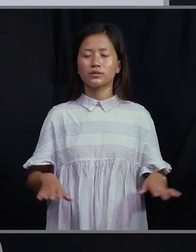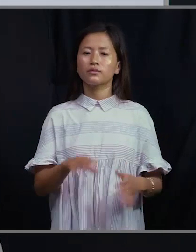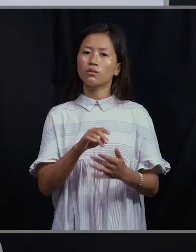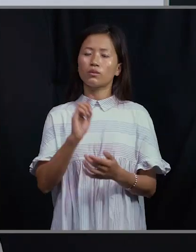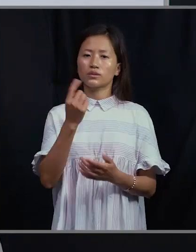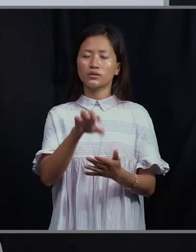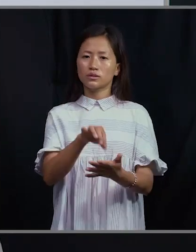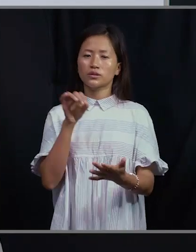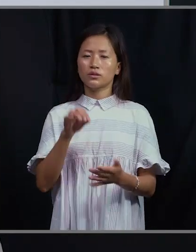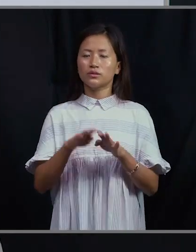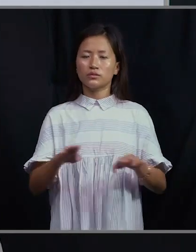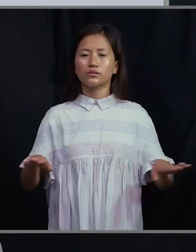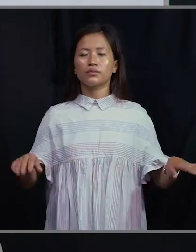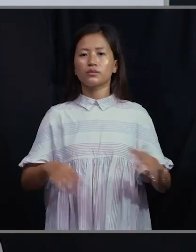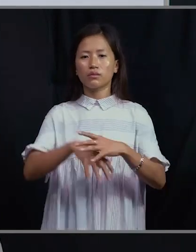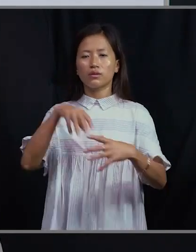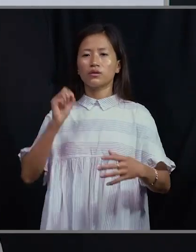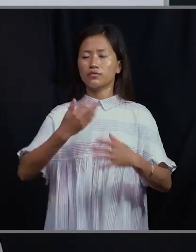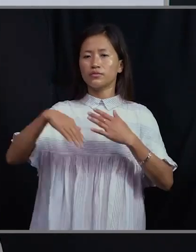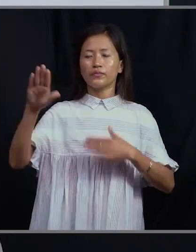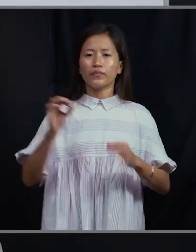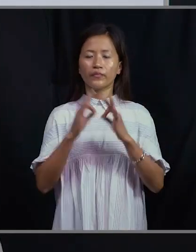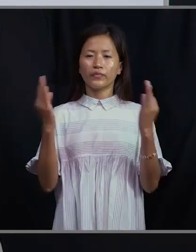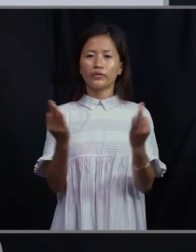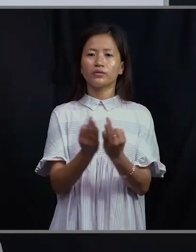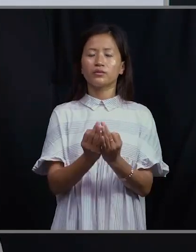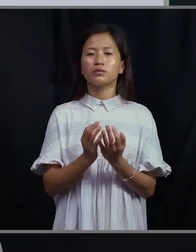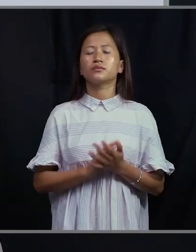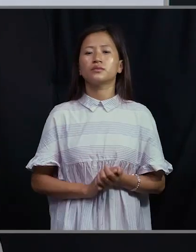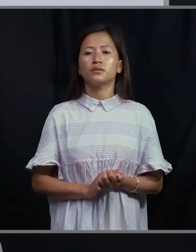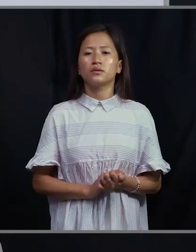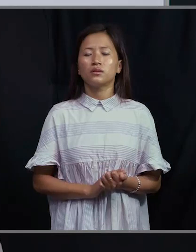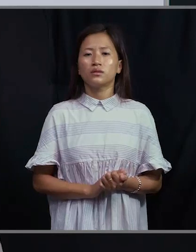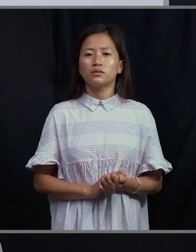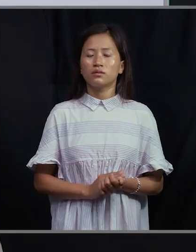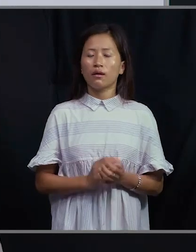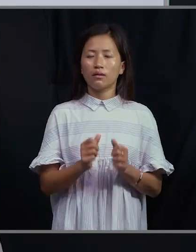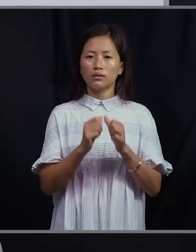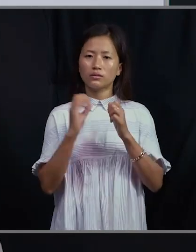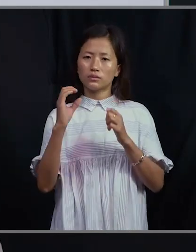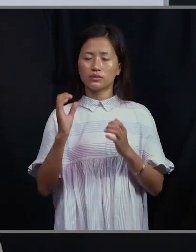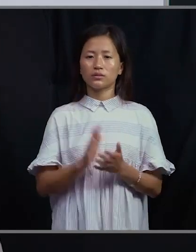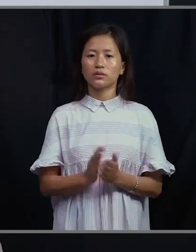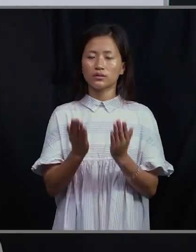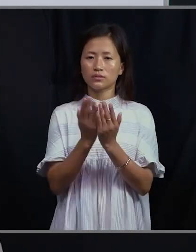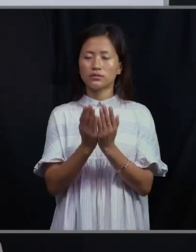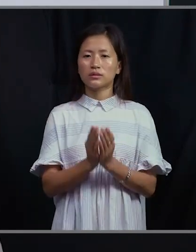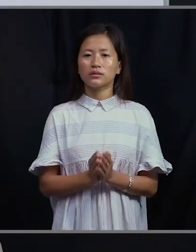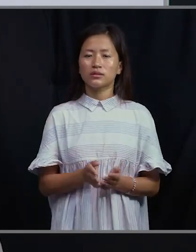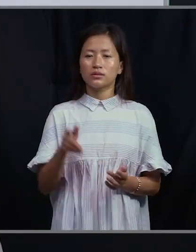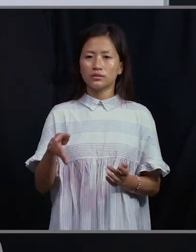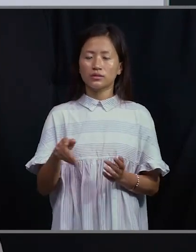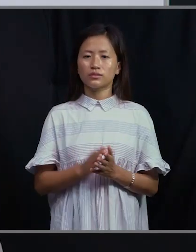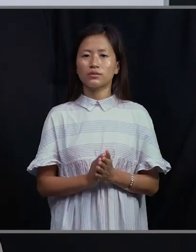get married, they go out of the family, right? So that is called as the nuclear family. And according to the studies, it says that some